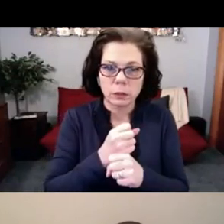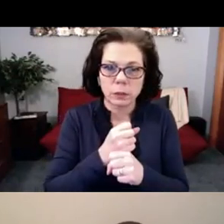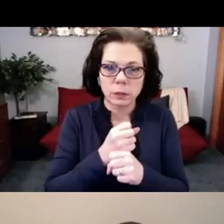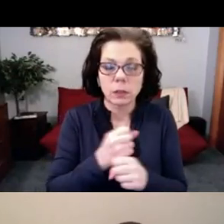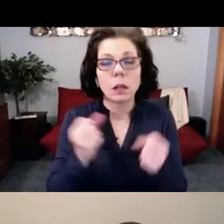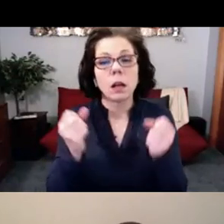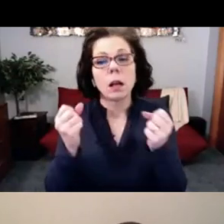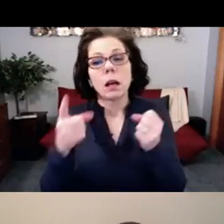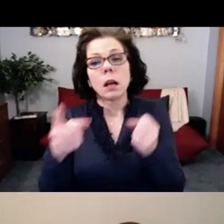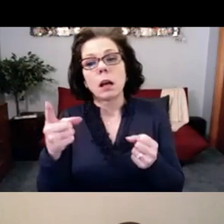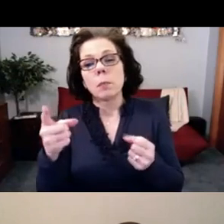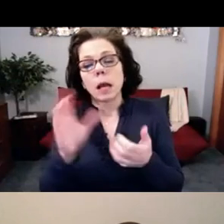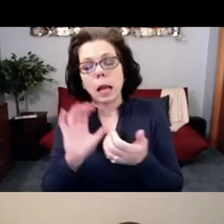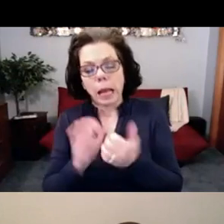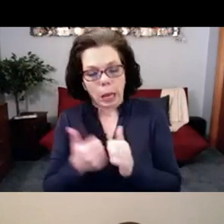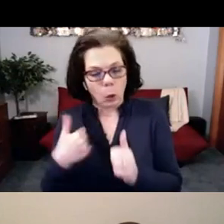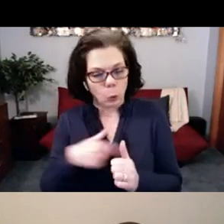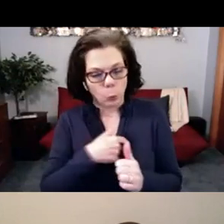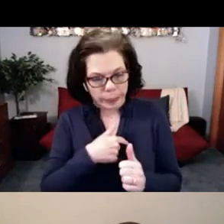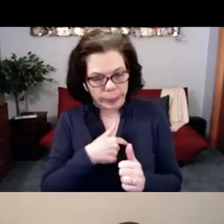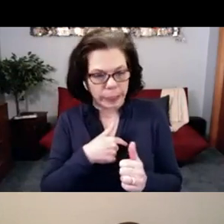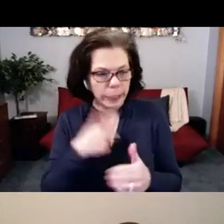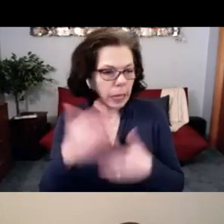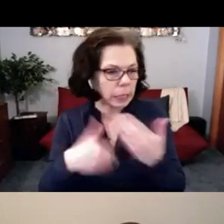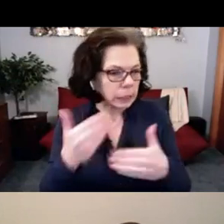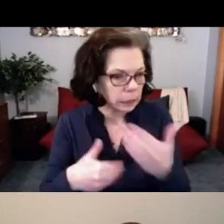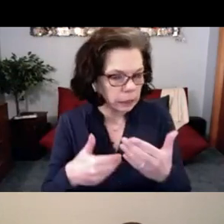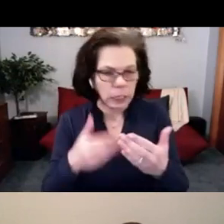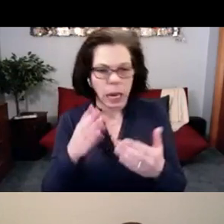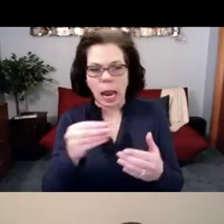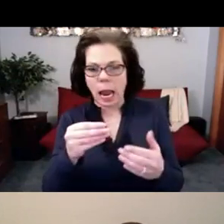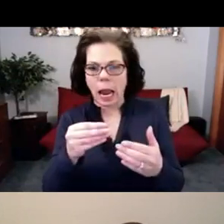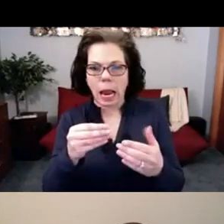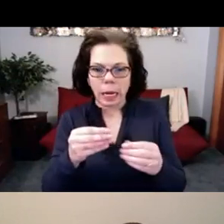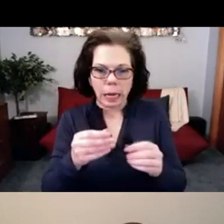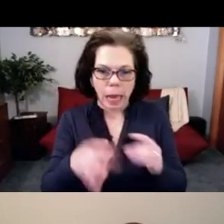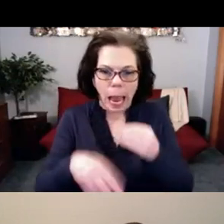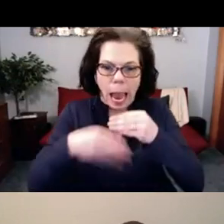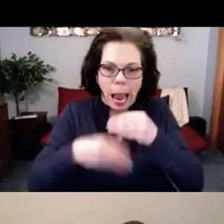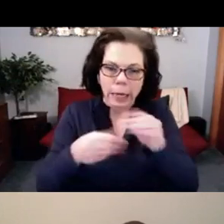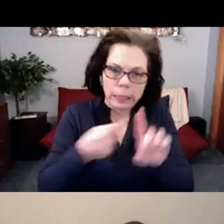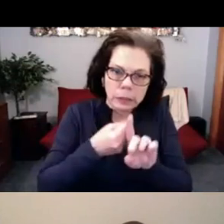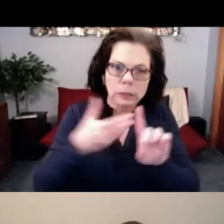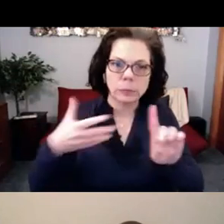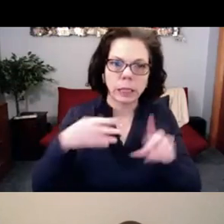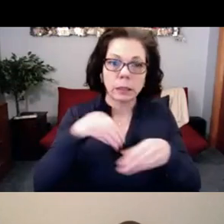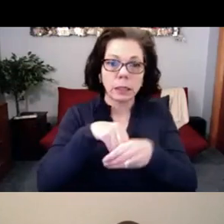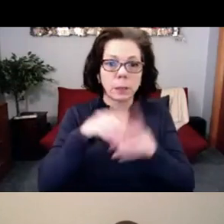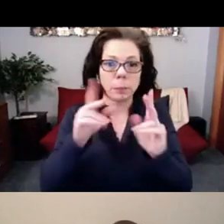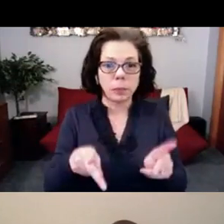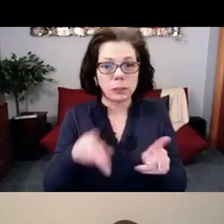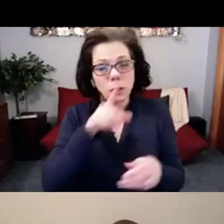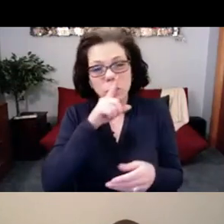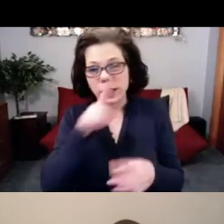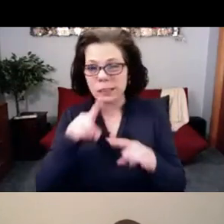escalate, accelerate, and expand in-person learning will depend on the COVID-19 data, the